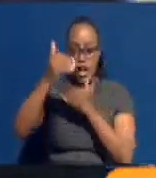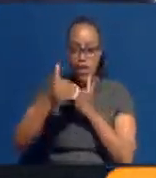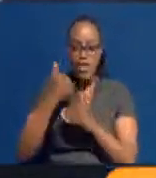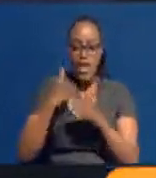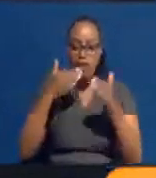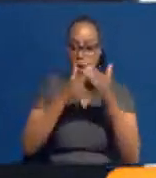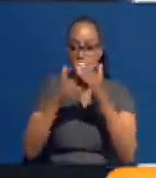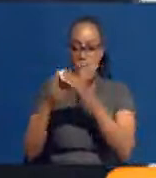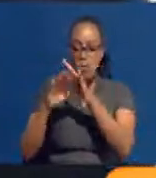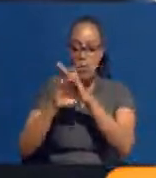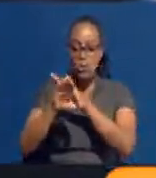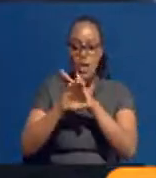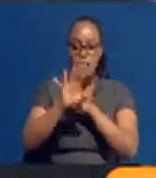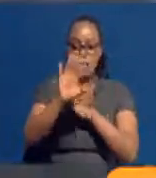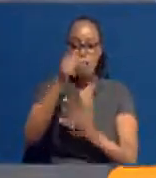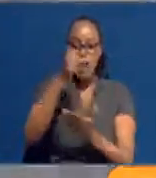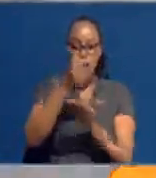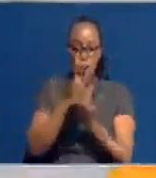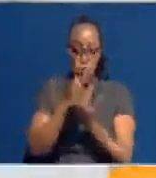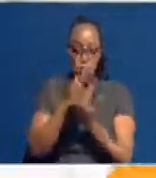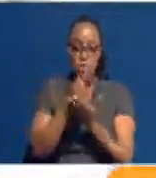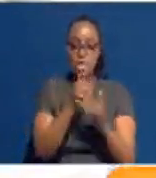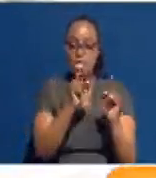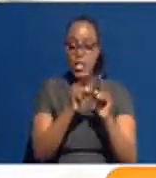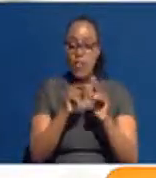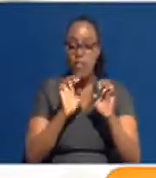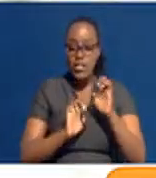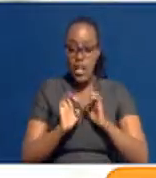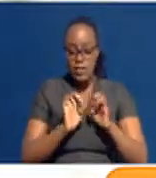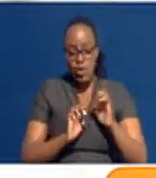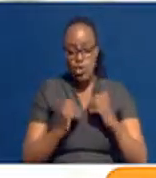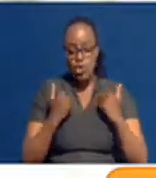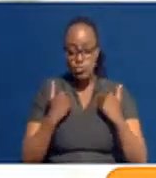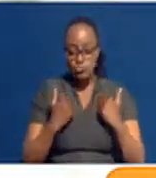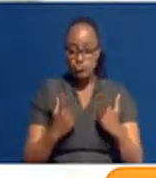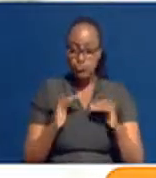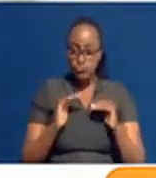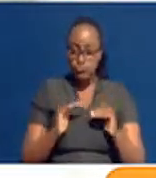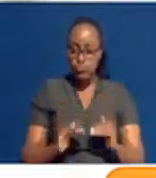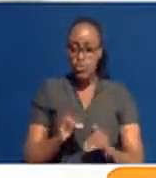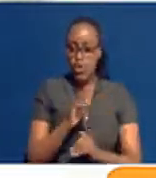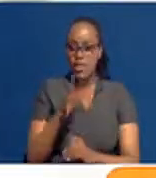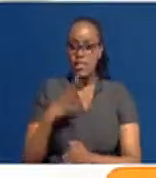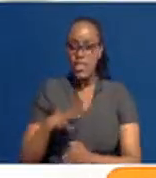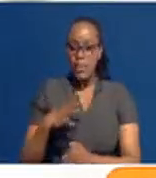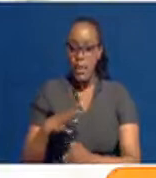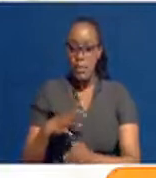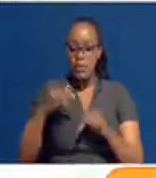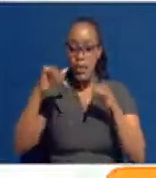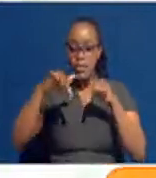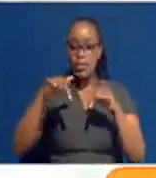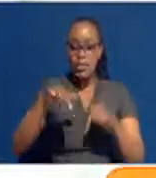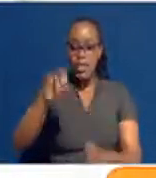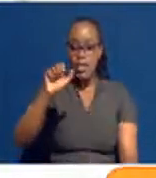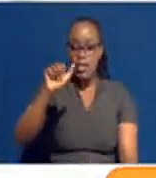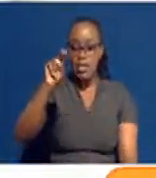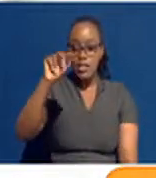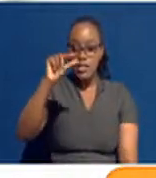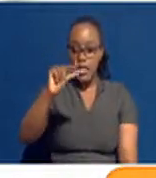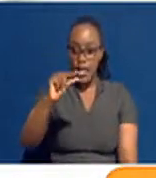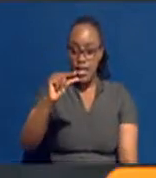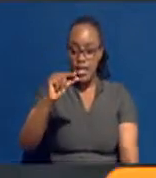from accessing the offices. It was an emotional relief for them. Don't cry today, Tsang.